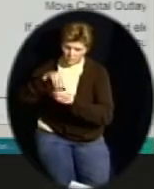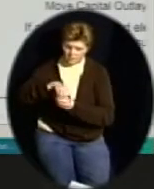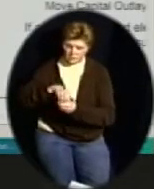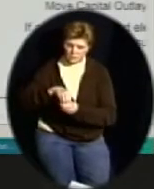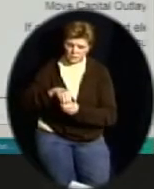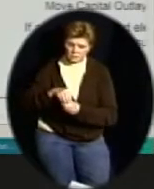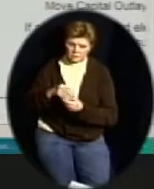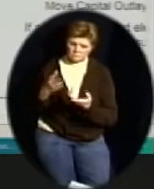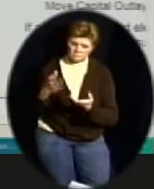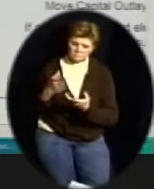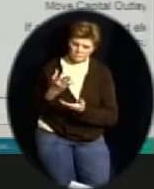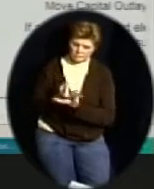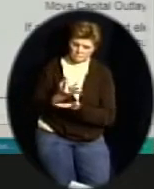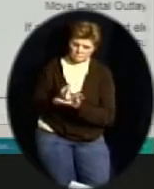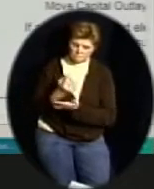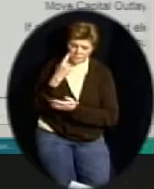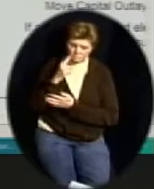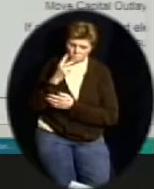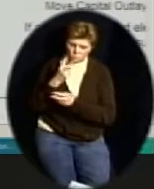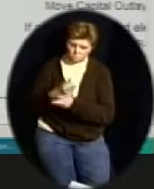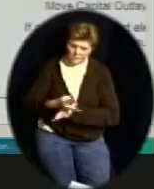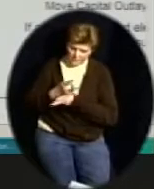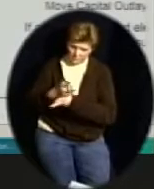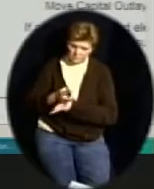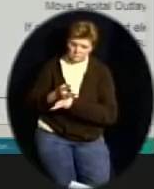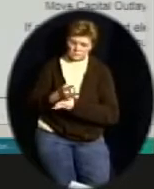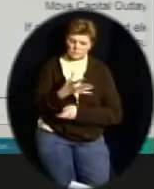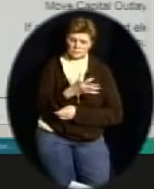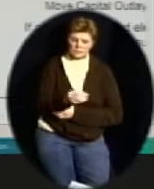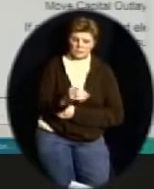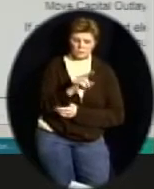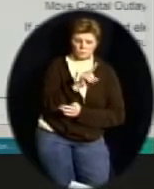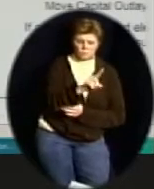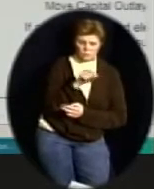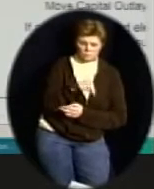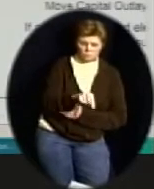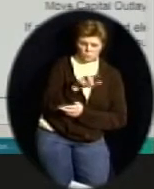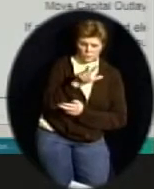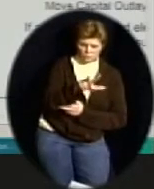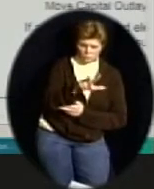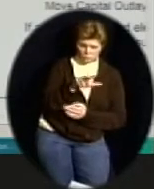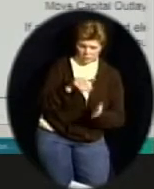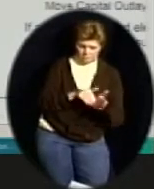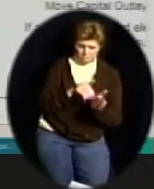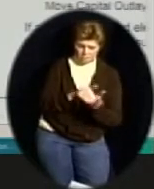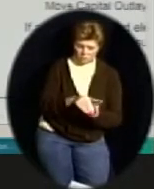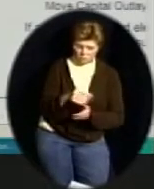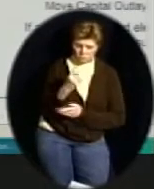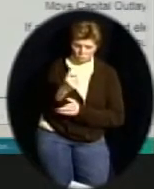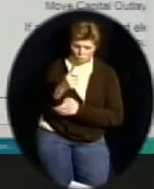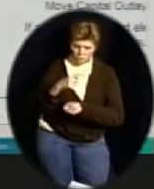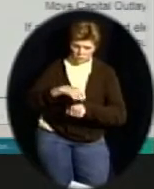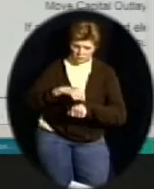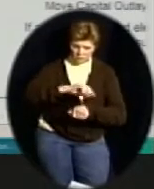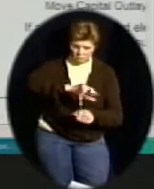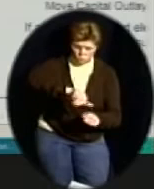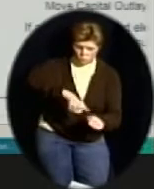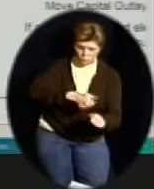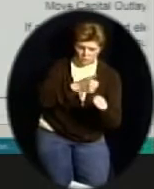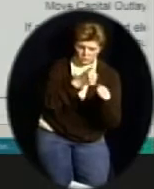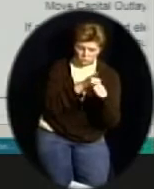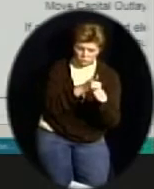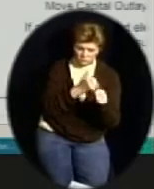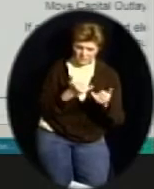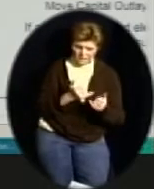whole operation, and also the use of 1.3 million of one-time reserves that are currently sitting in the operating